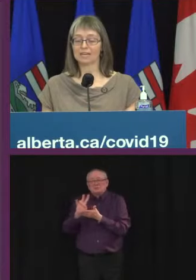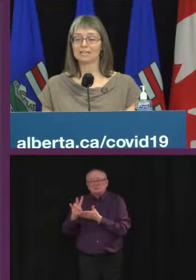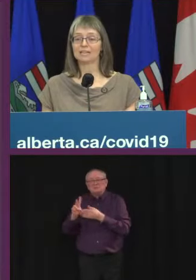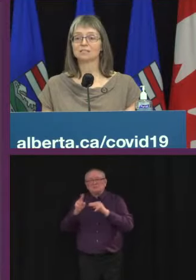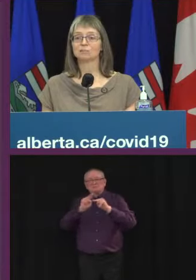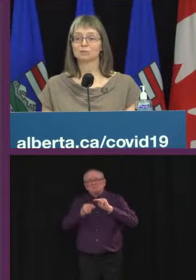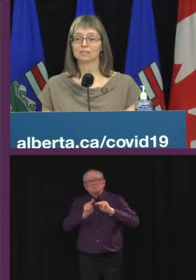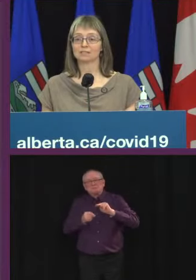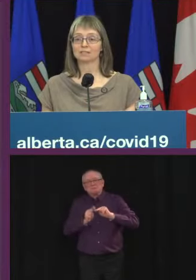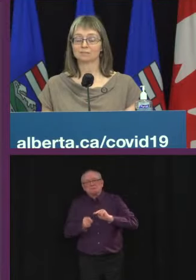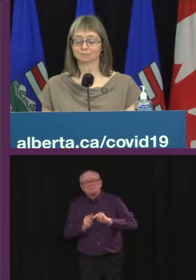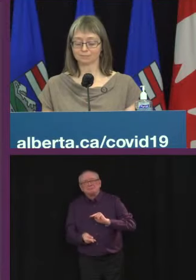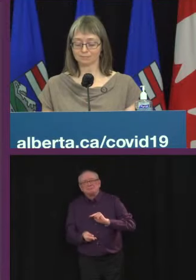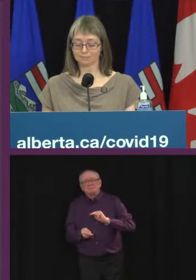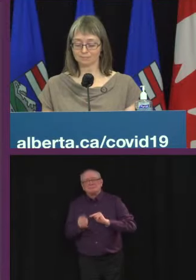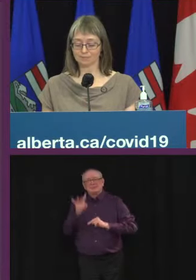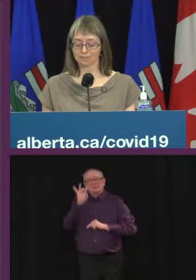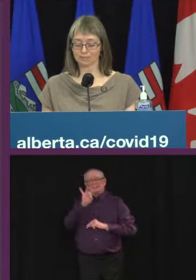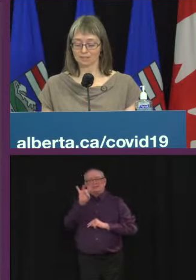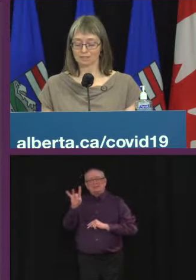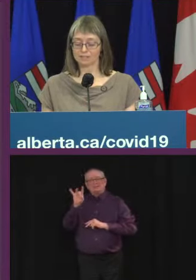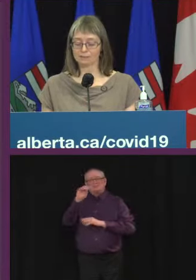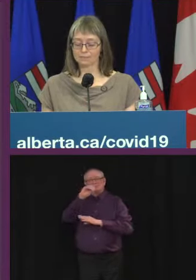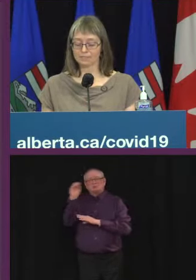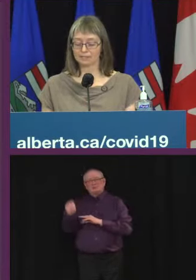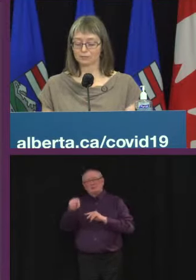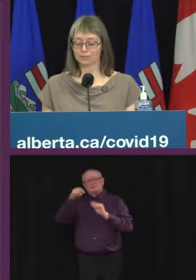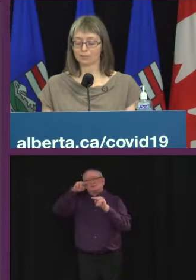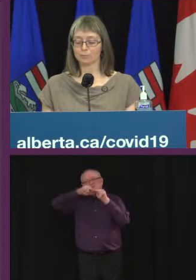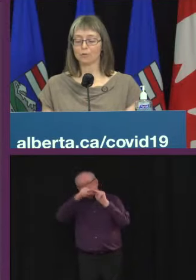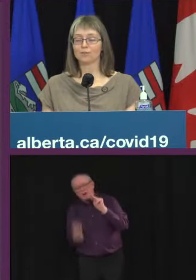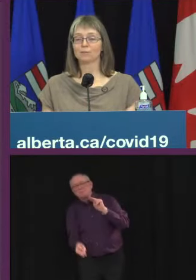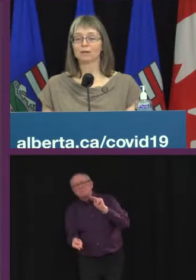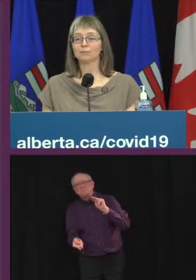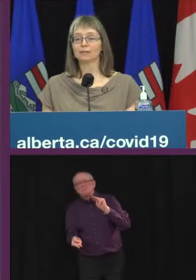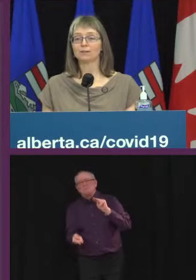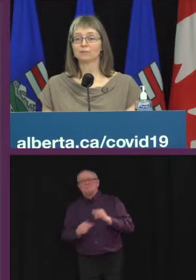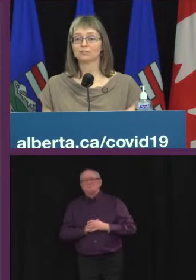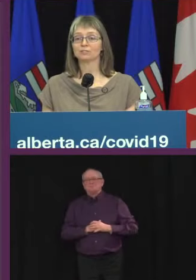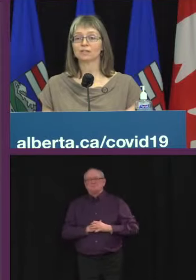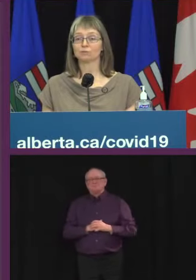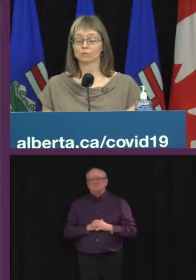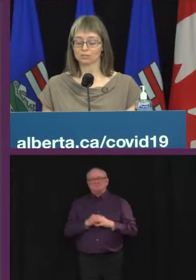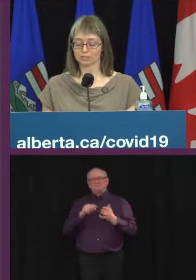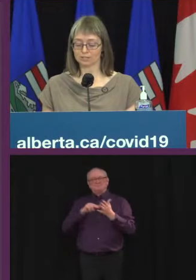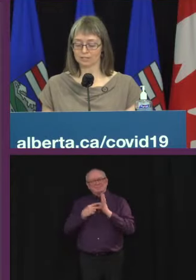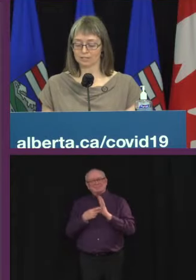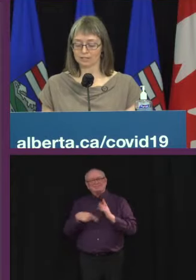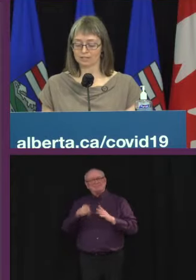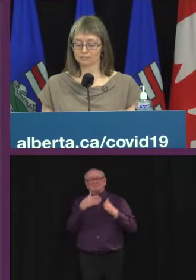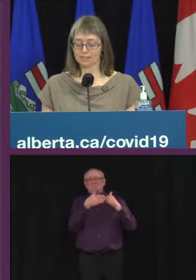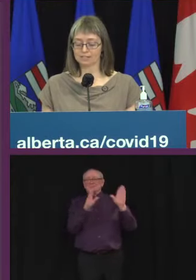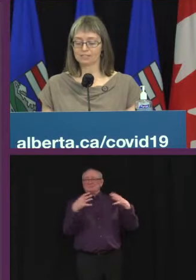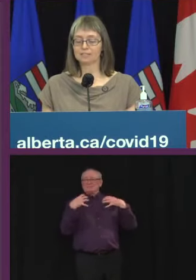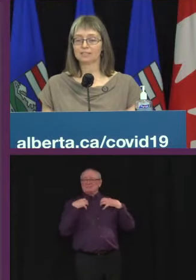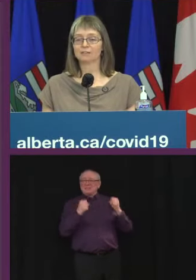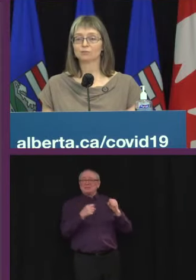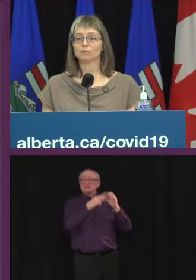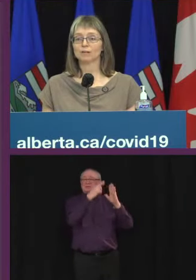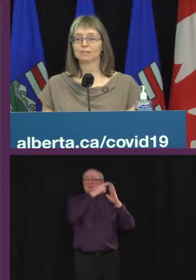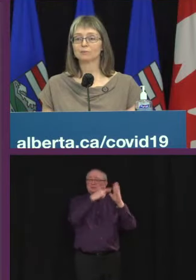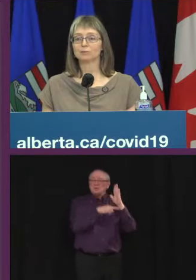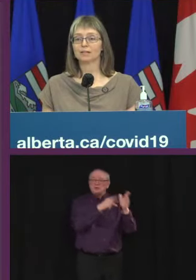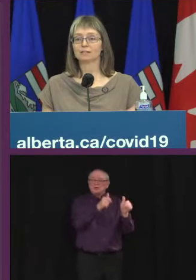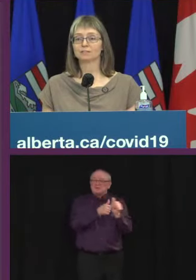declined by 88%. These emphasize for us both that the public health measures have worked and that vaccines can